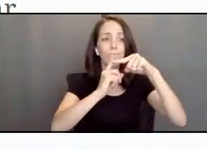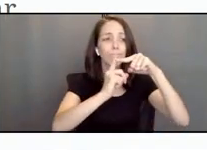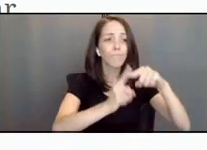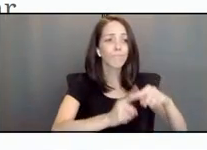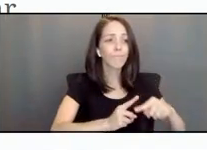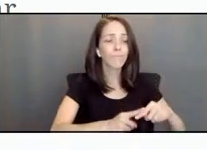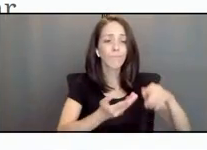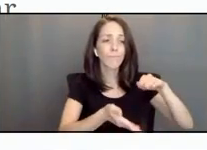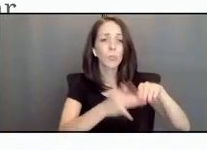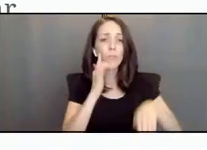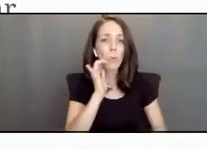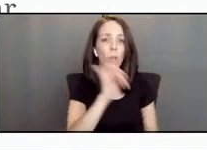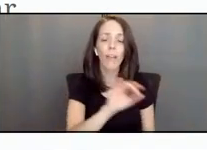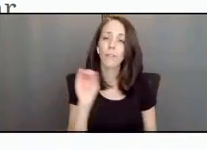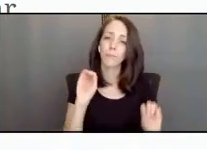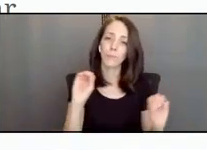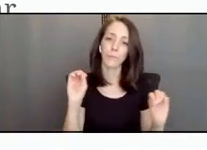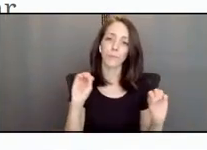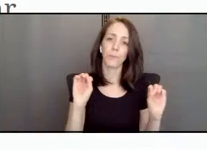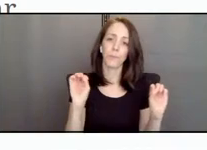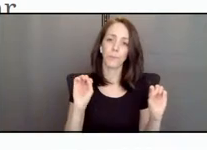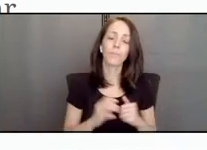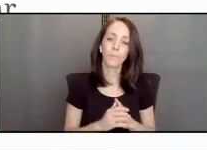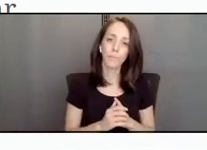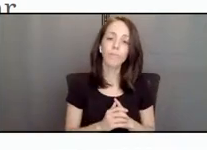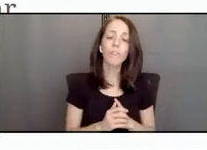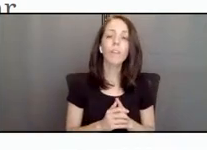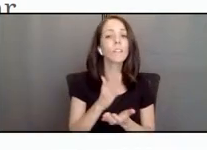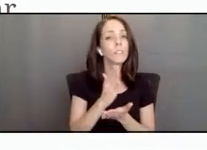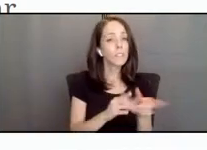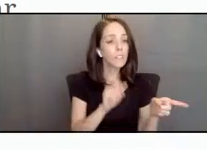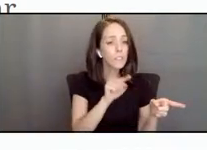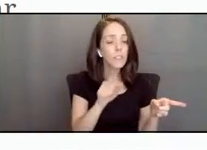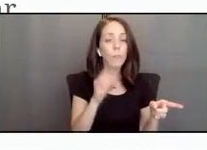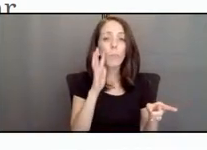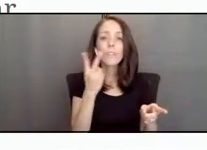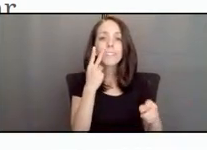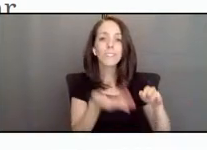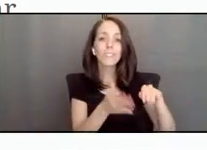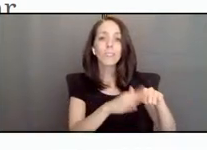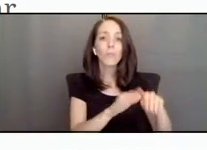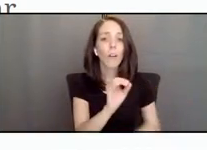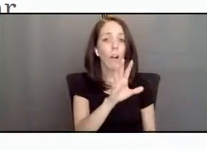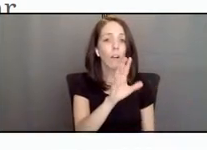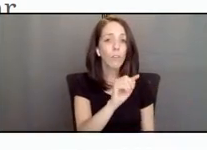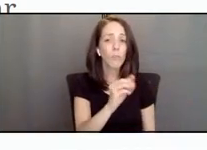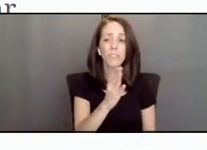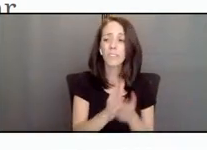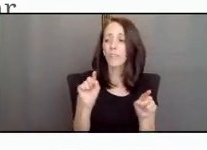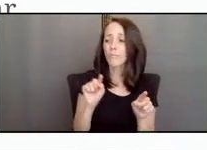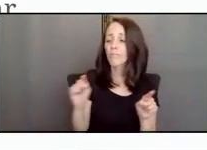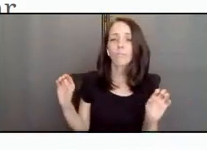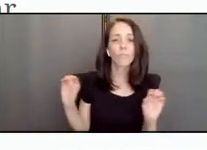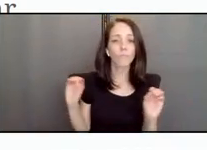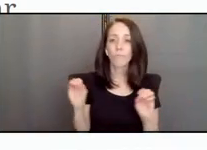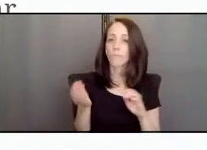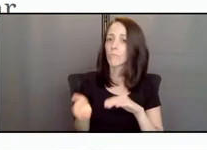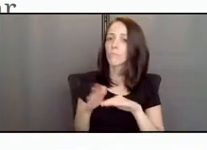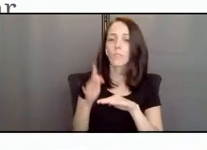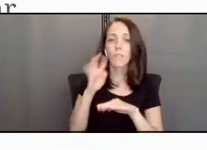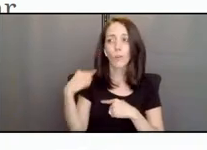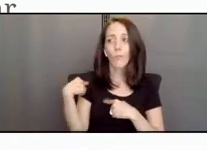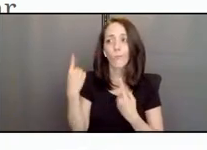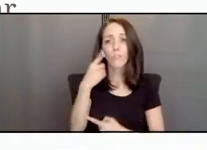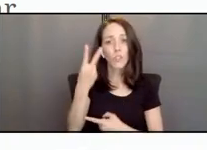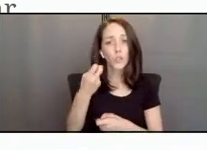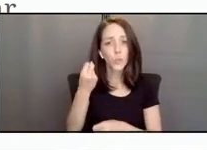While some faculty members will see a salary increase in October, many faculty members will see no change in salary for the second consecutive year and